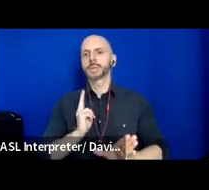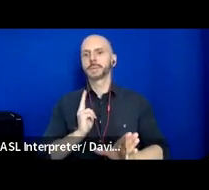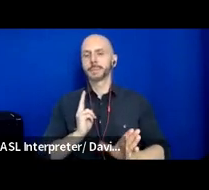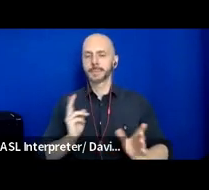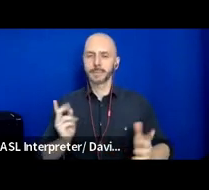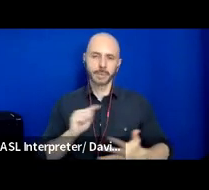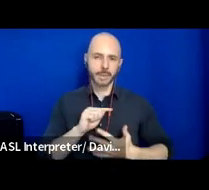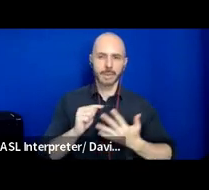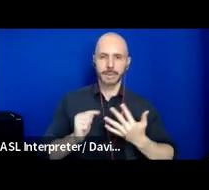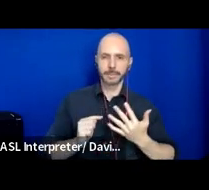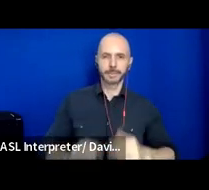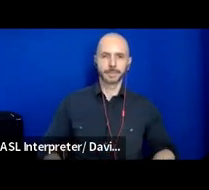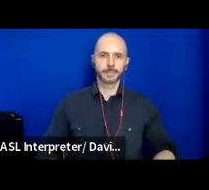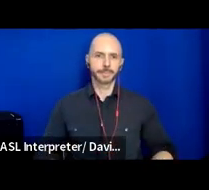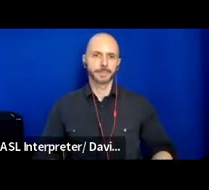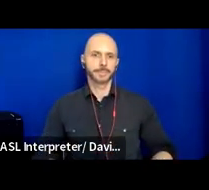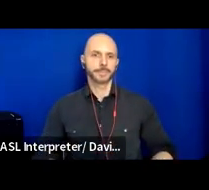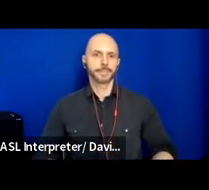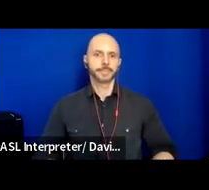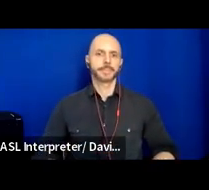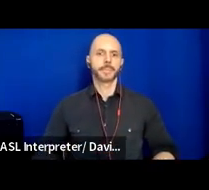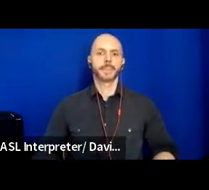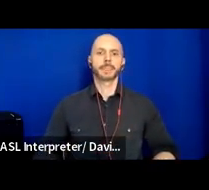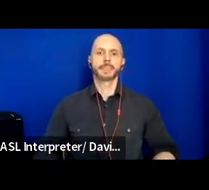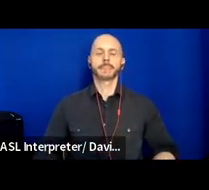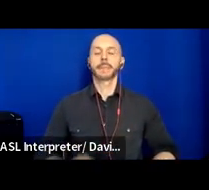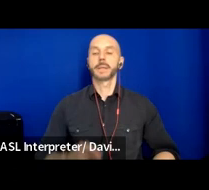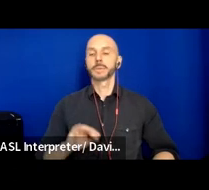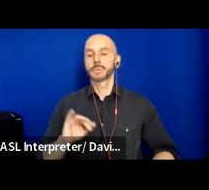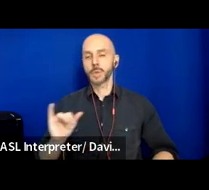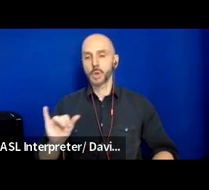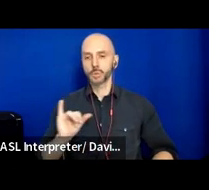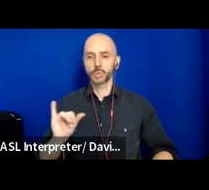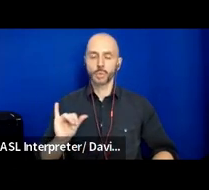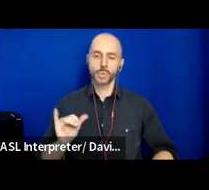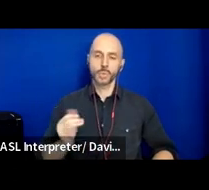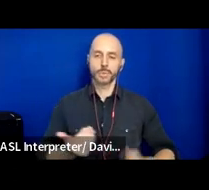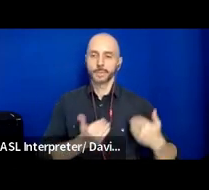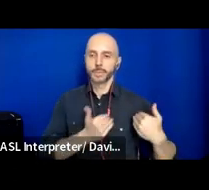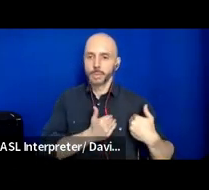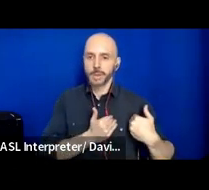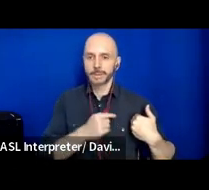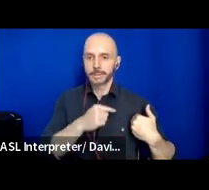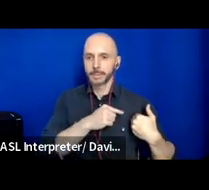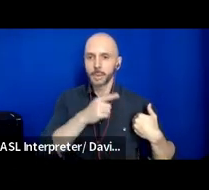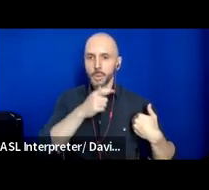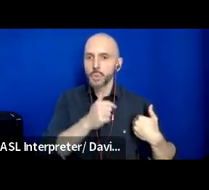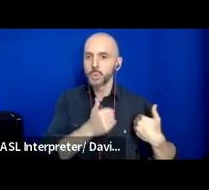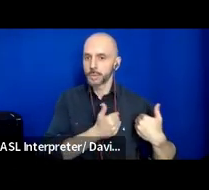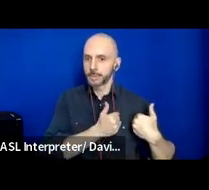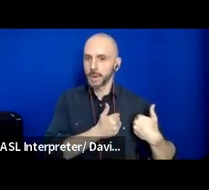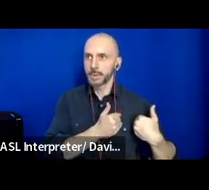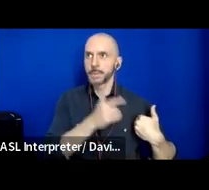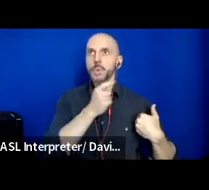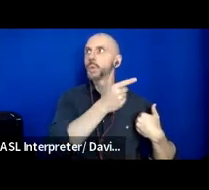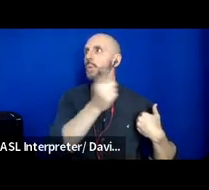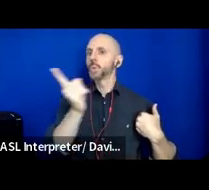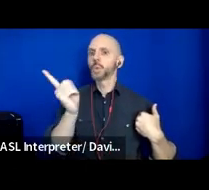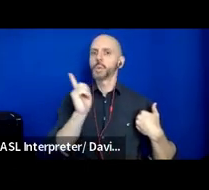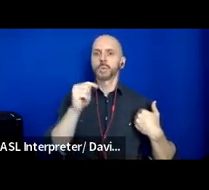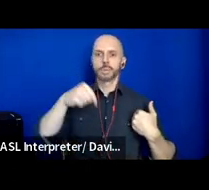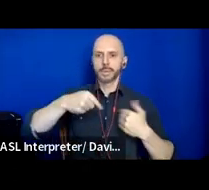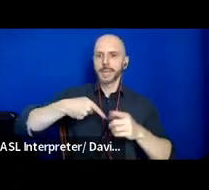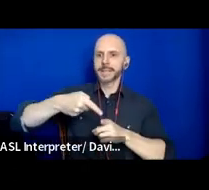you're talking about accountability. So who's what's the behavior expected? Who should intervene? What should be the role to hold people